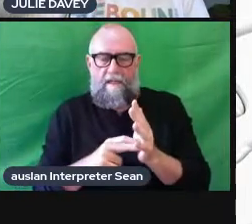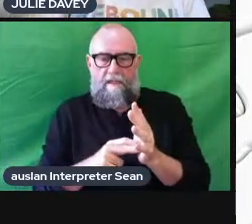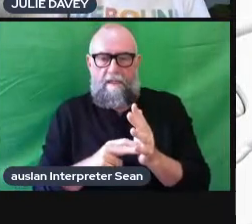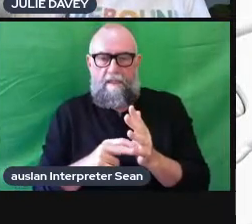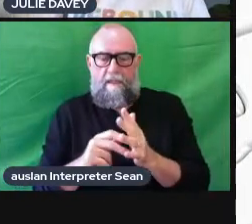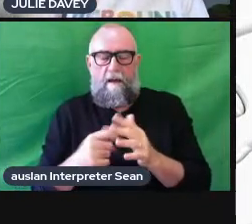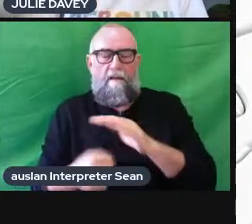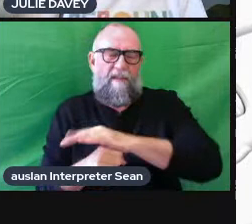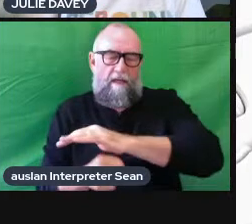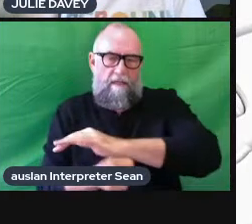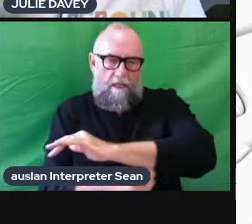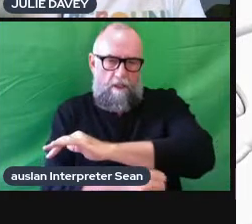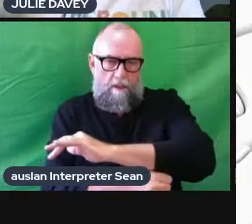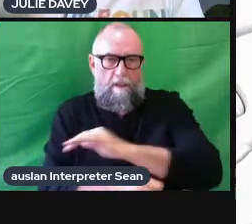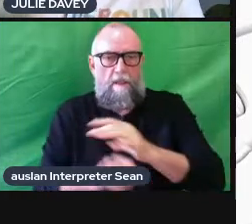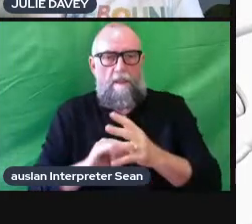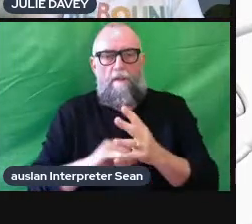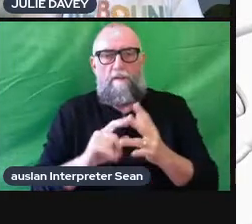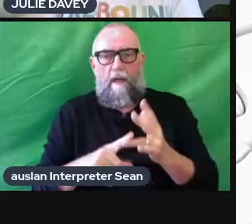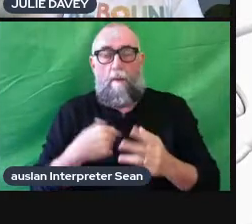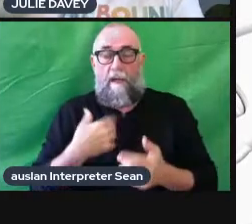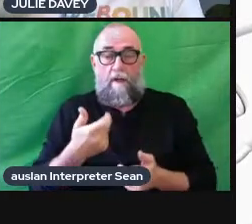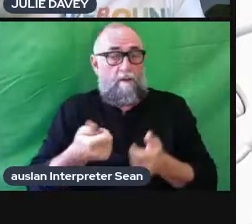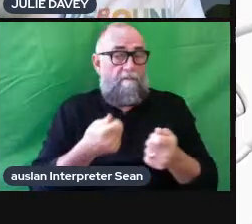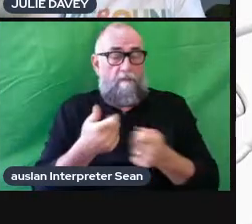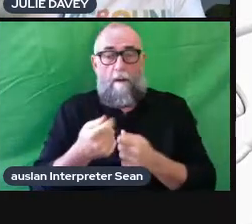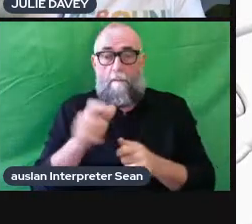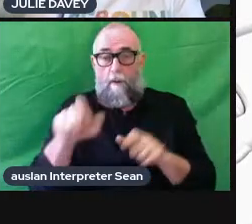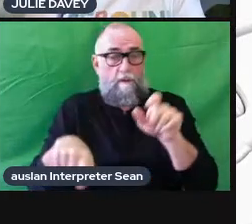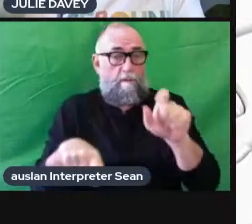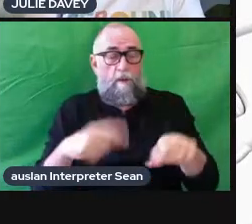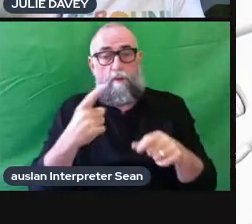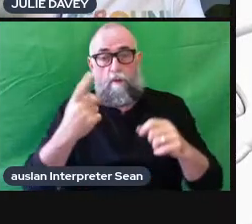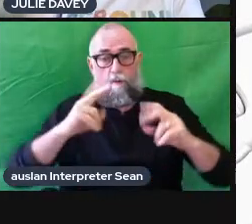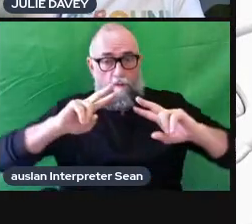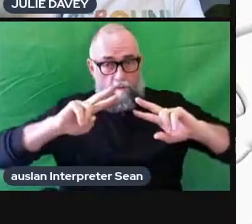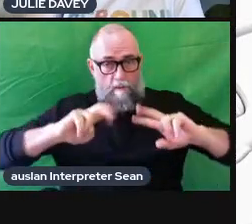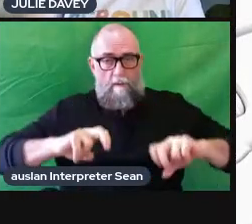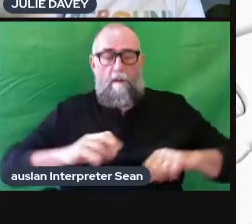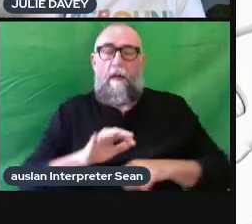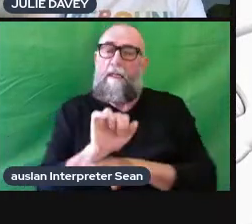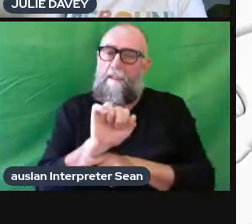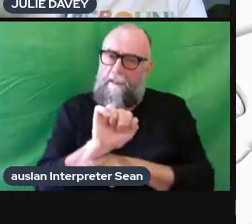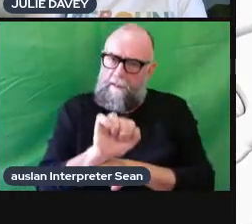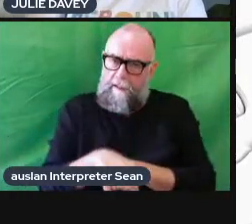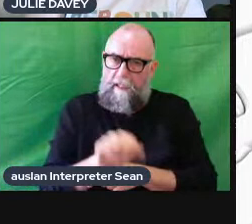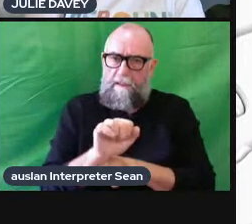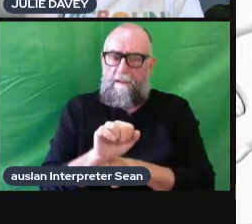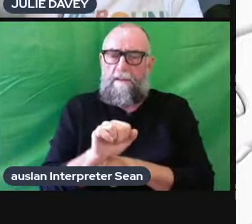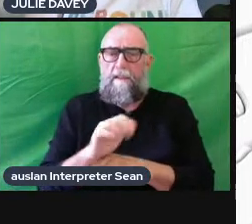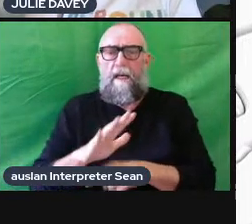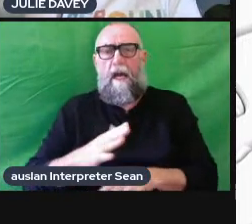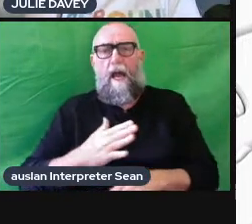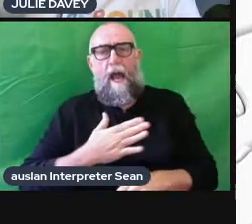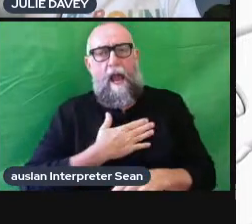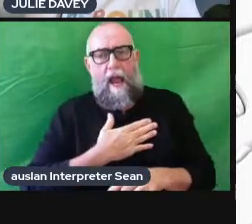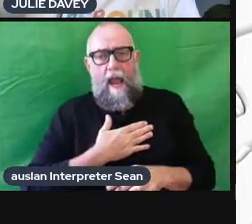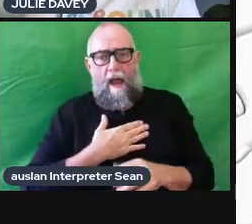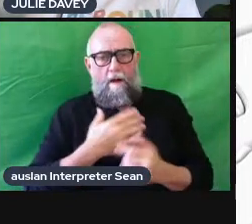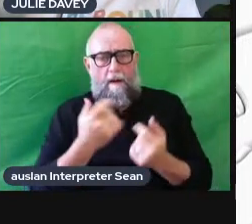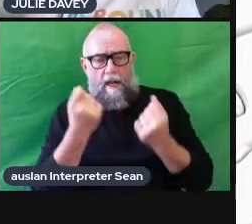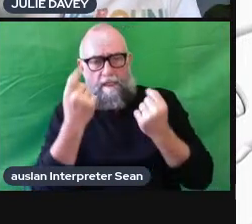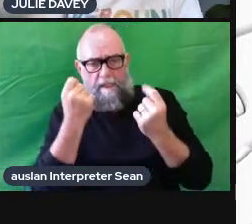Pogranoi, who was the key researcher. So while the broad parameters of the project have been determined in the